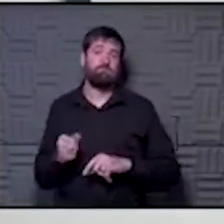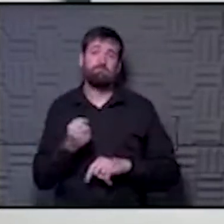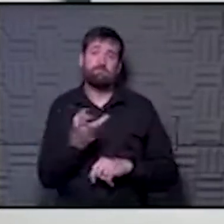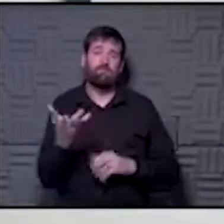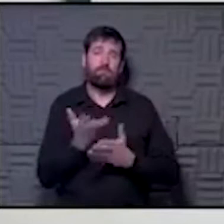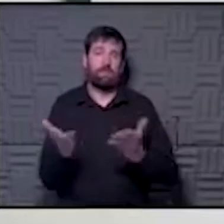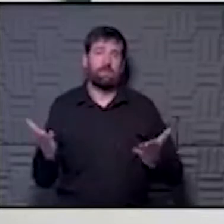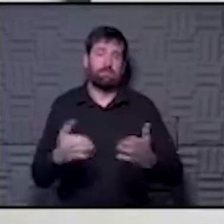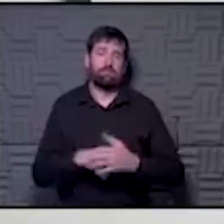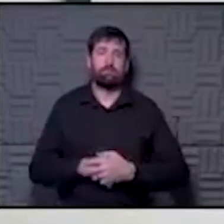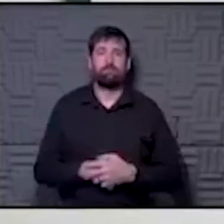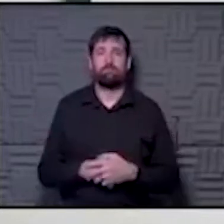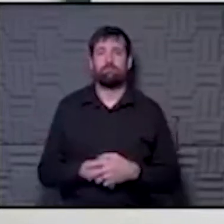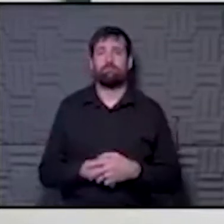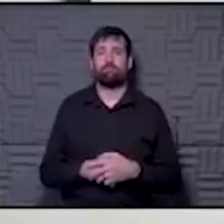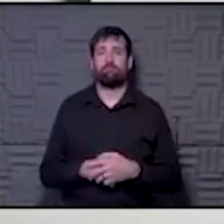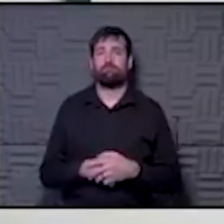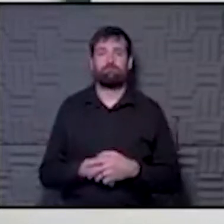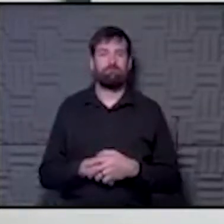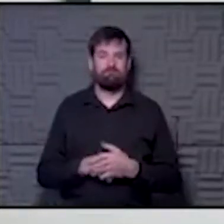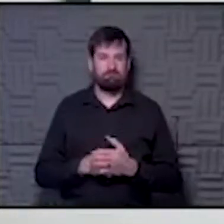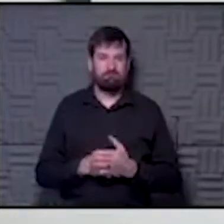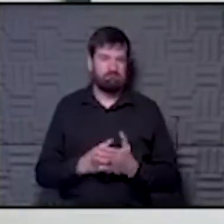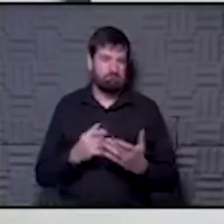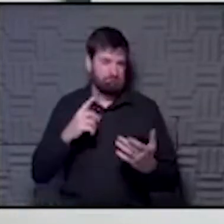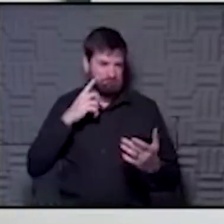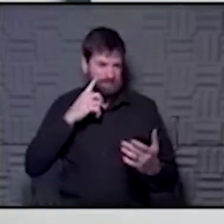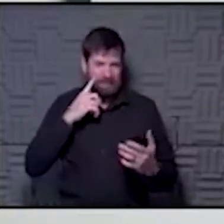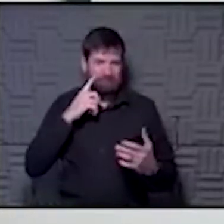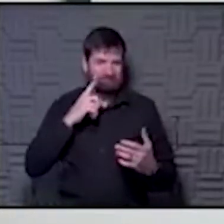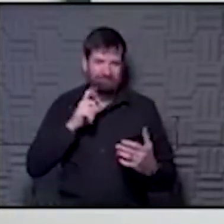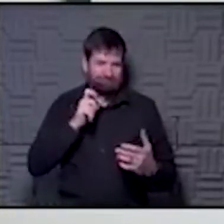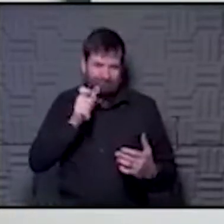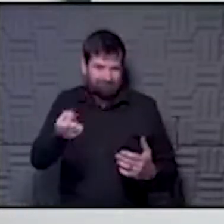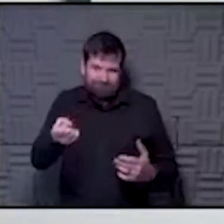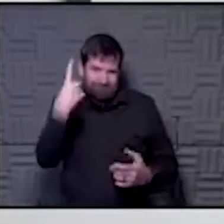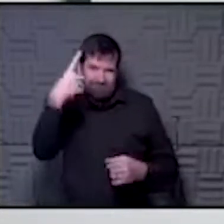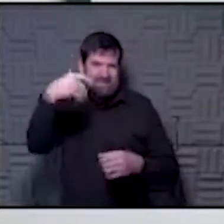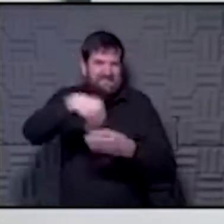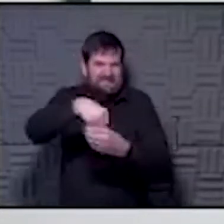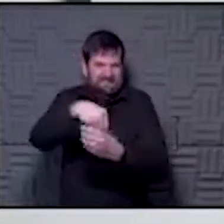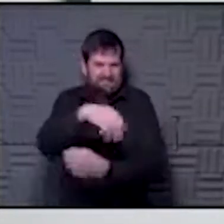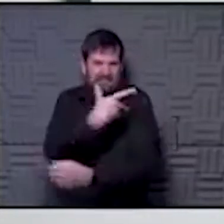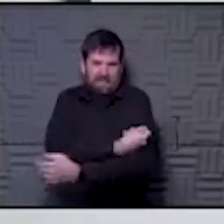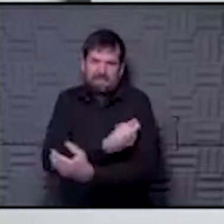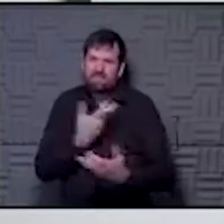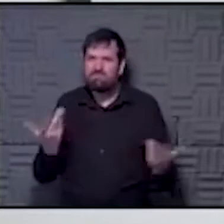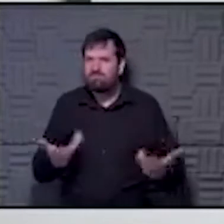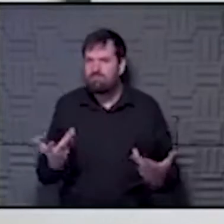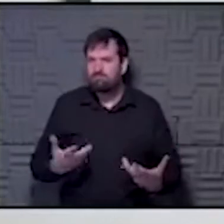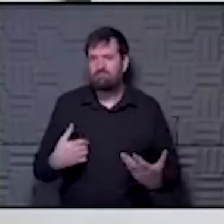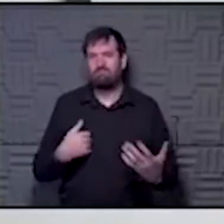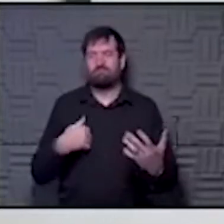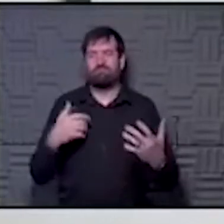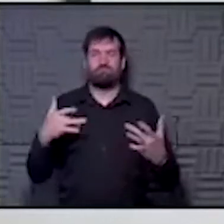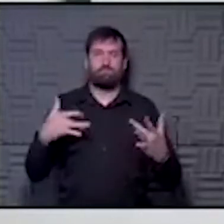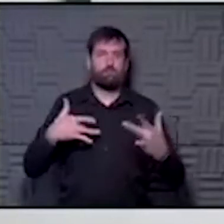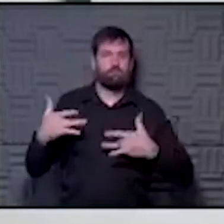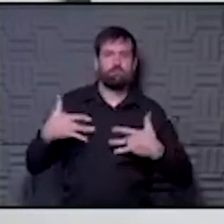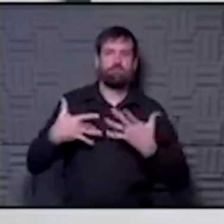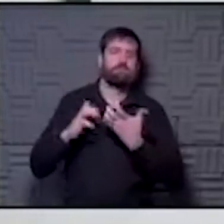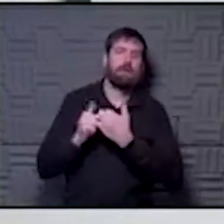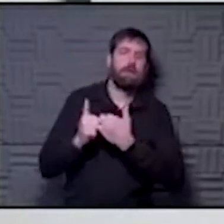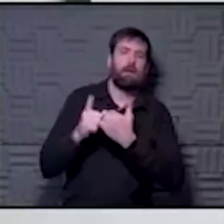think a lack of understanding of what is in the vaccine and concerns about how it's going to